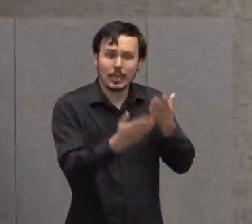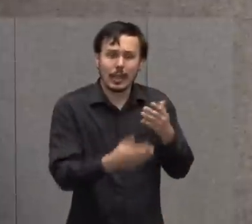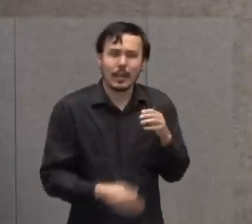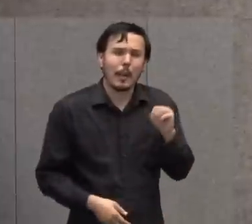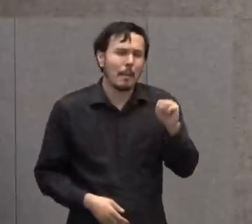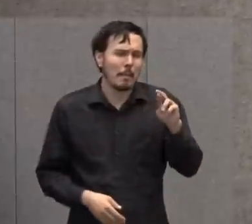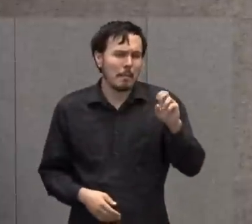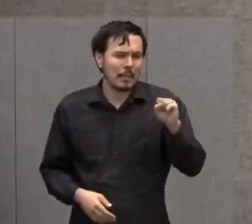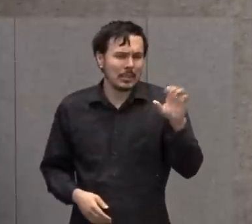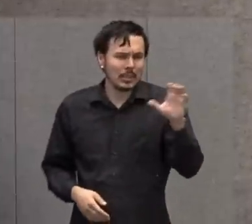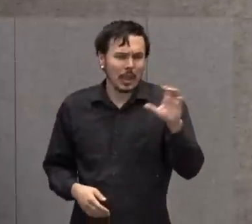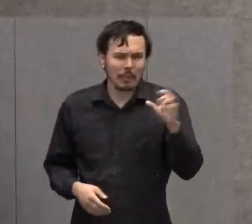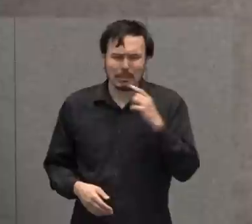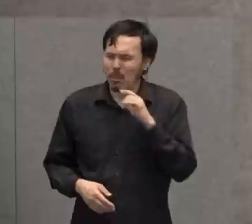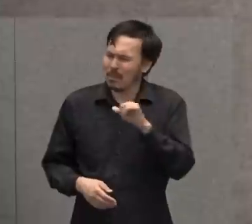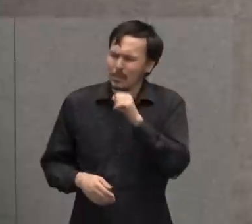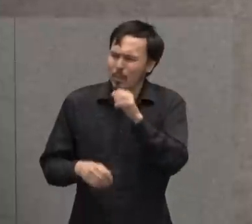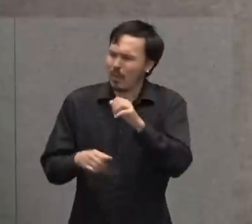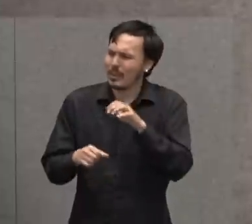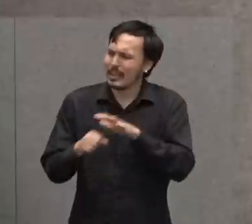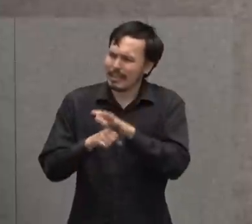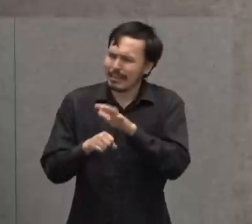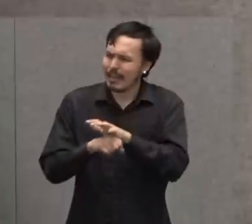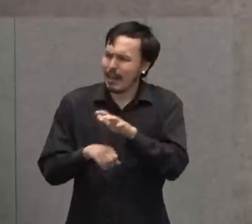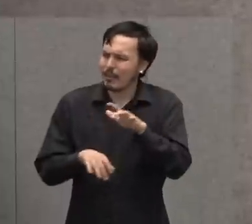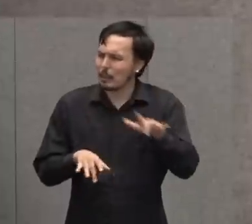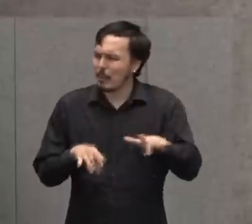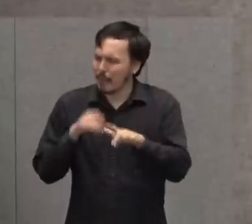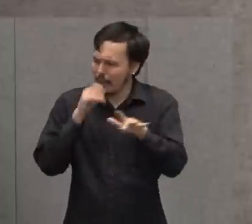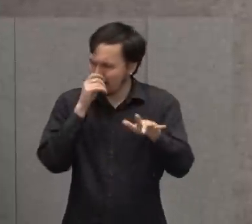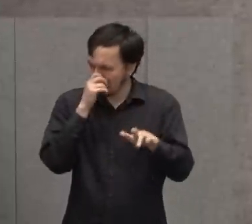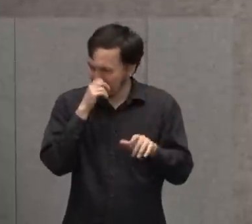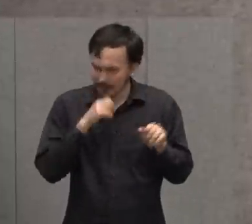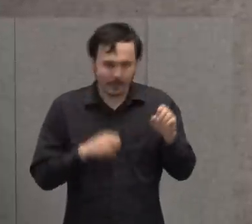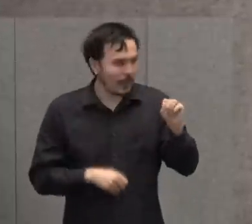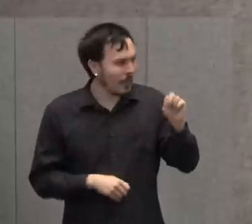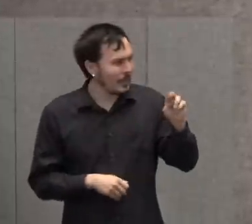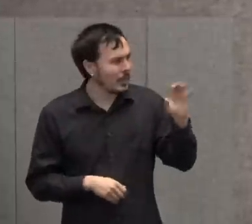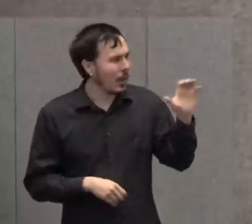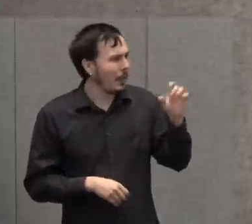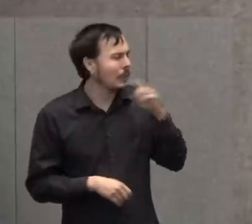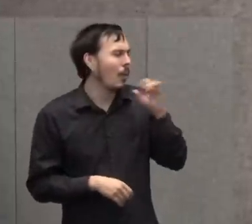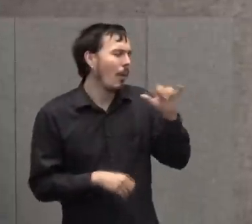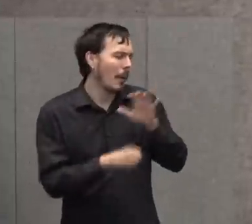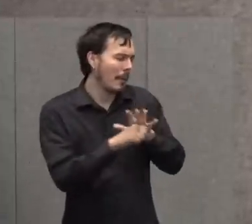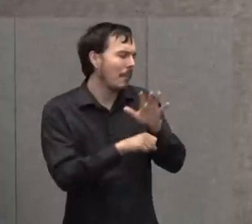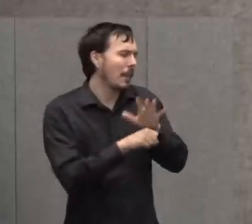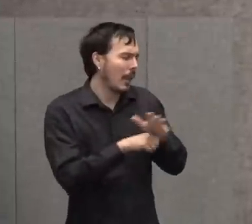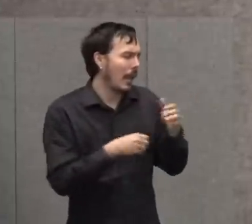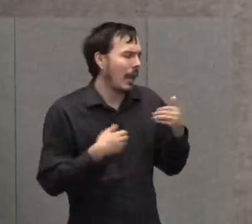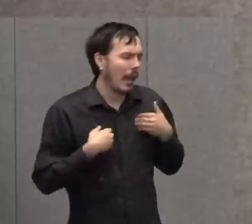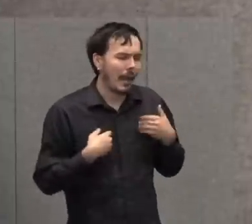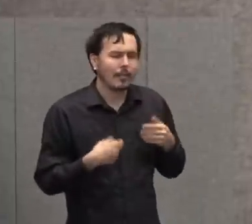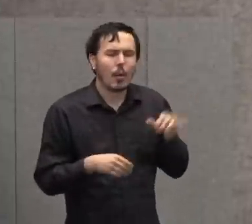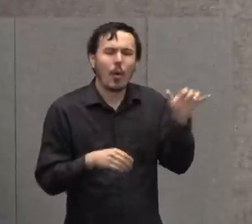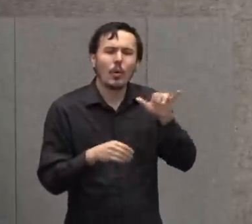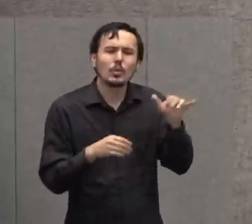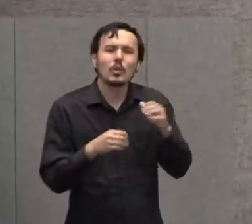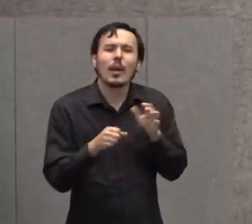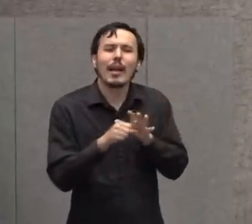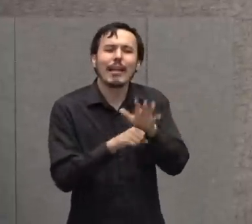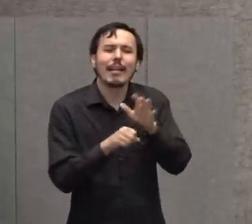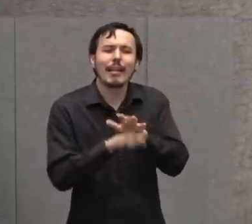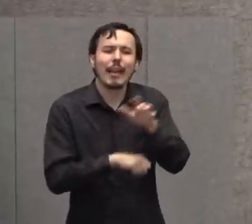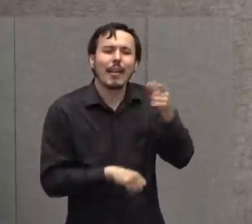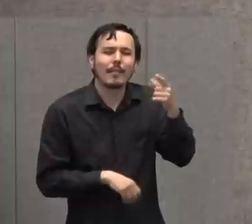But there is, said Mr. Comfort. There's plenty of room and plenty of garlic bread. Have you ever done that with your family, like when you've gone to